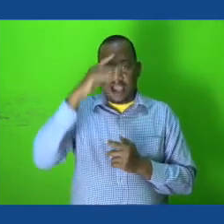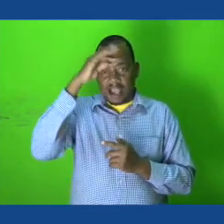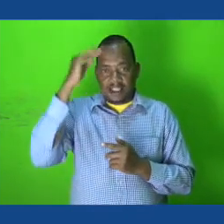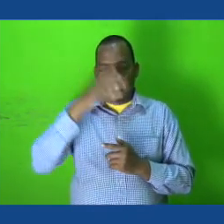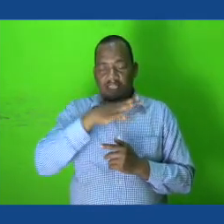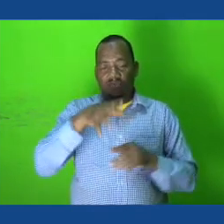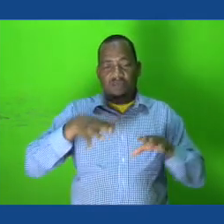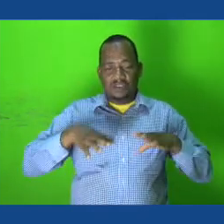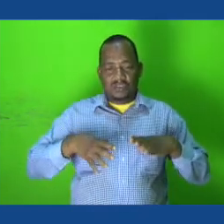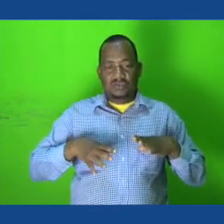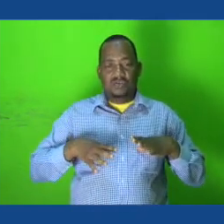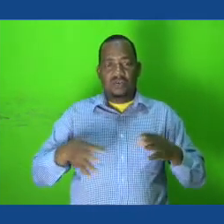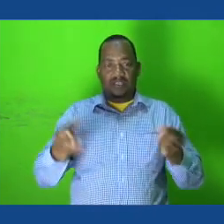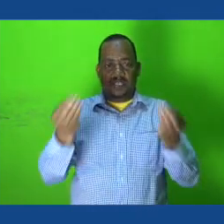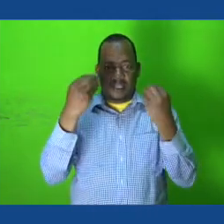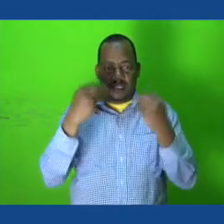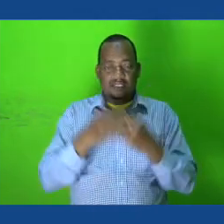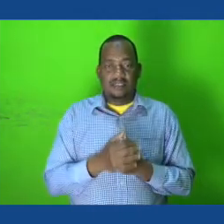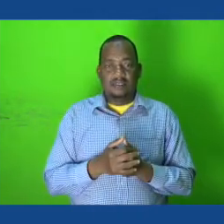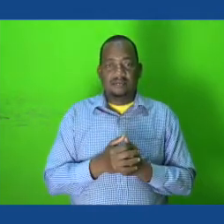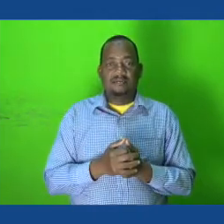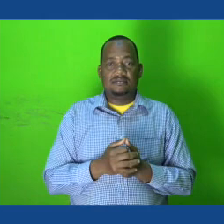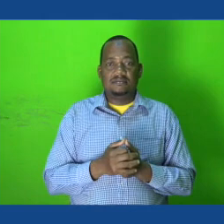think you enjoyed the lesson,